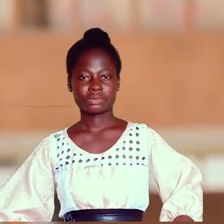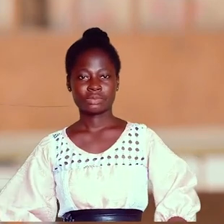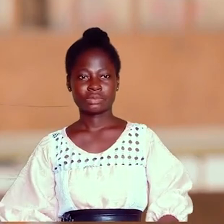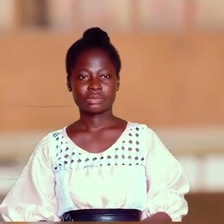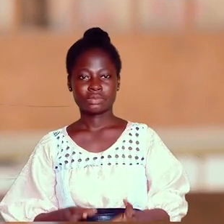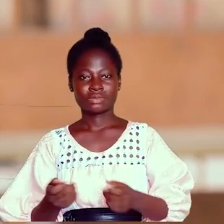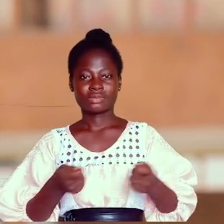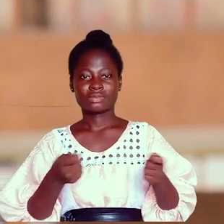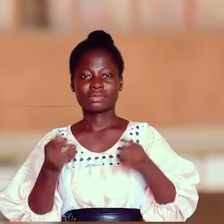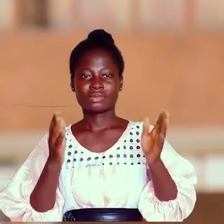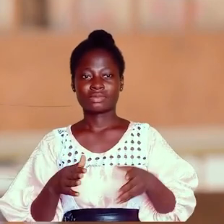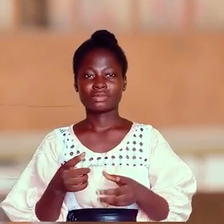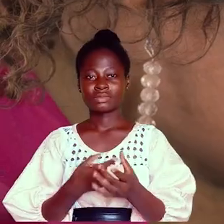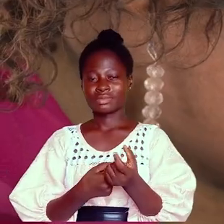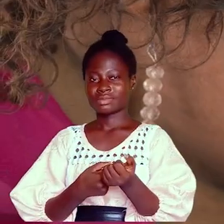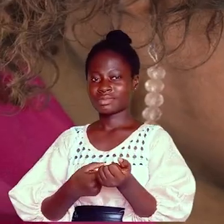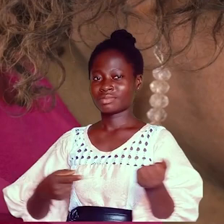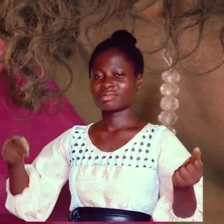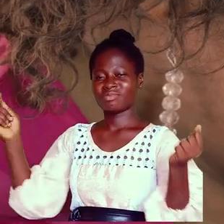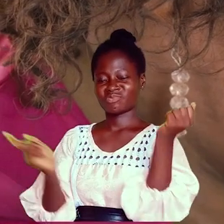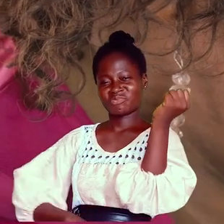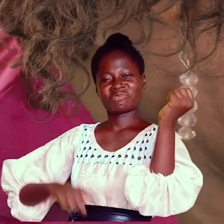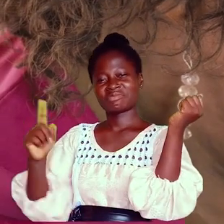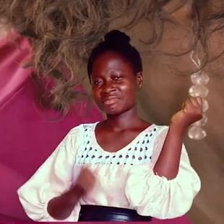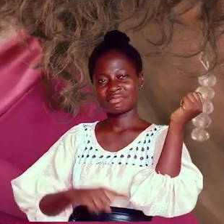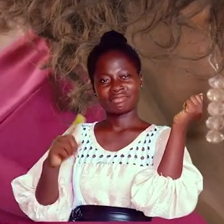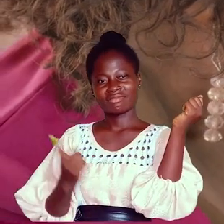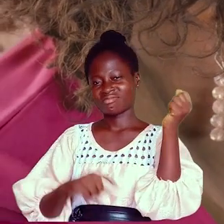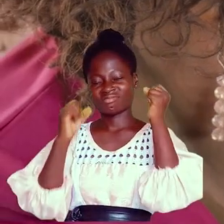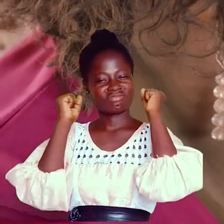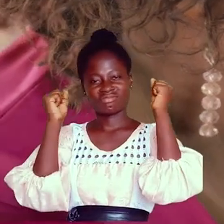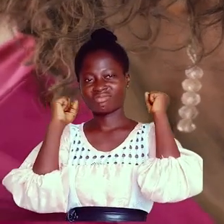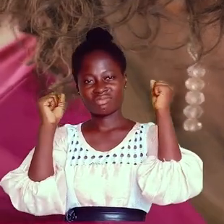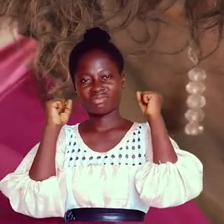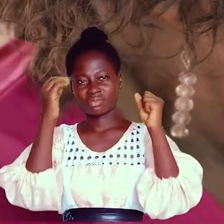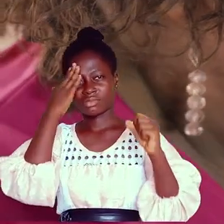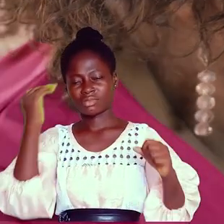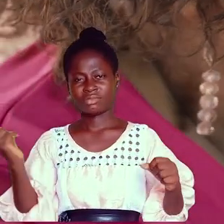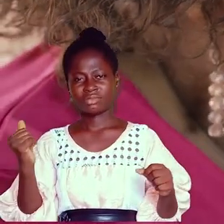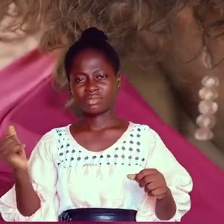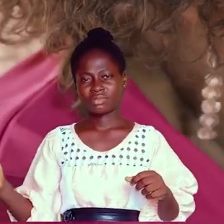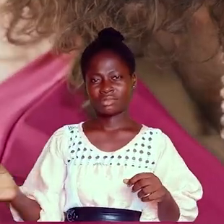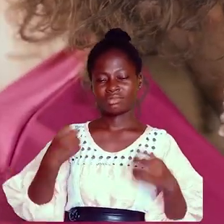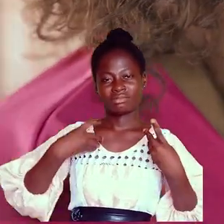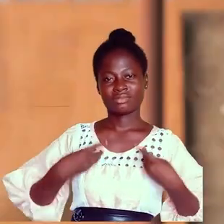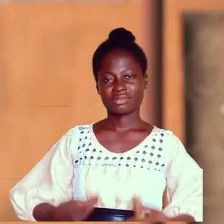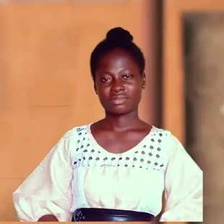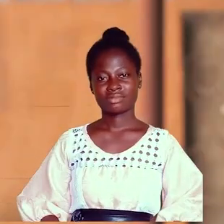to wear it. And the in charge came with cane and cane knew very well that why did I take the